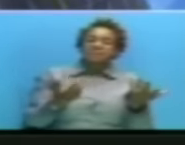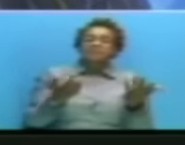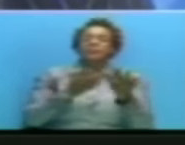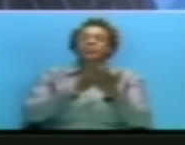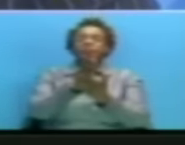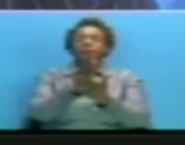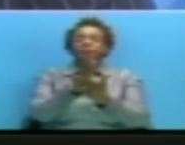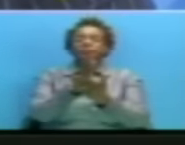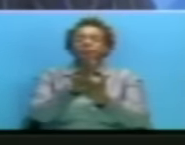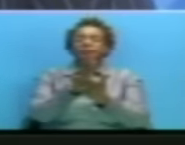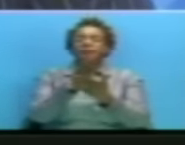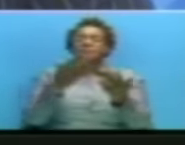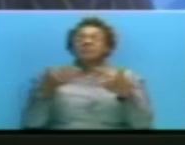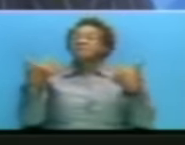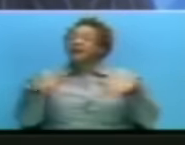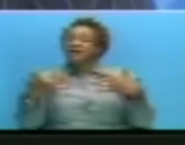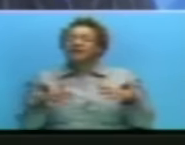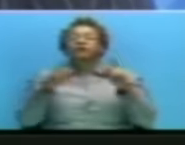through stage plays,